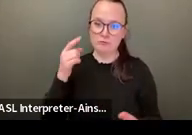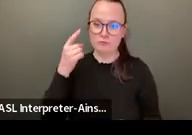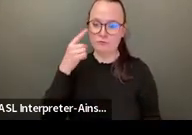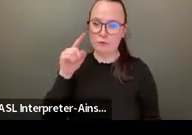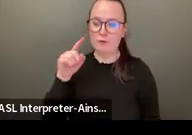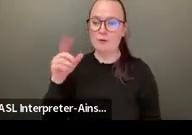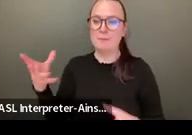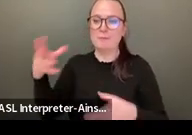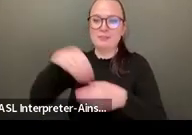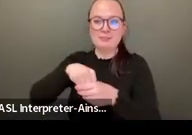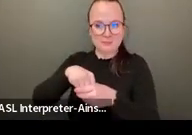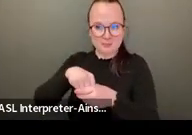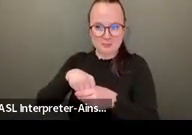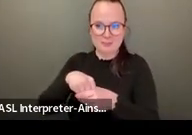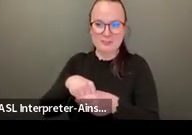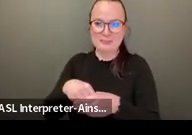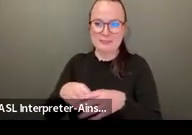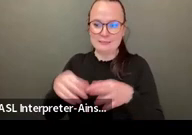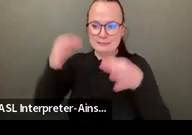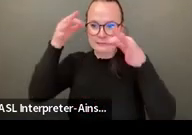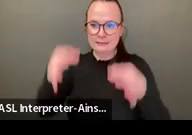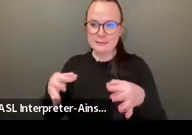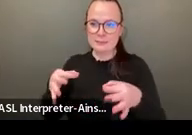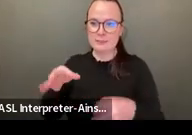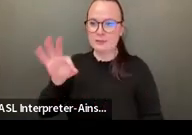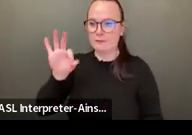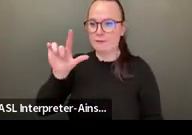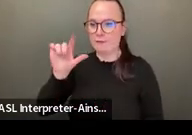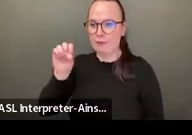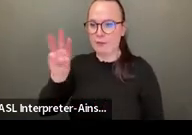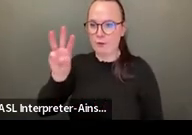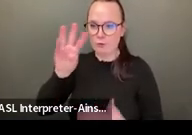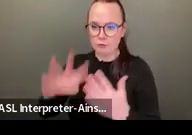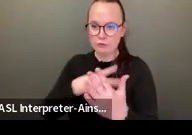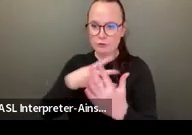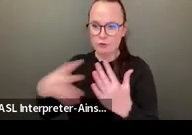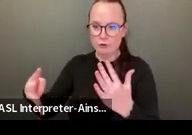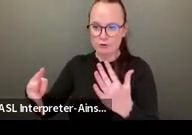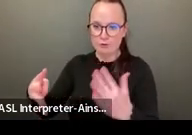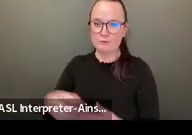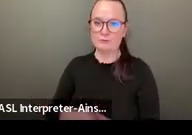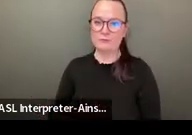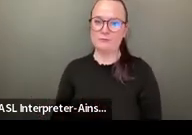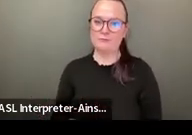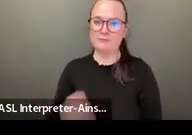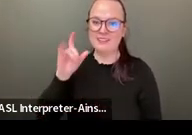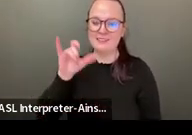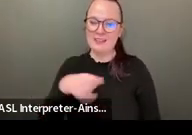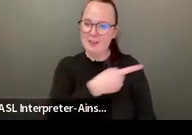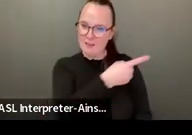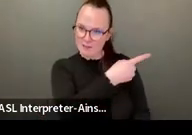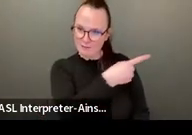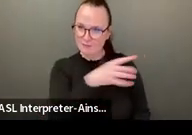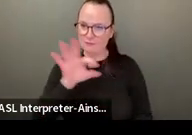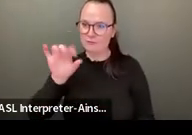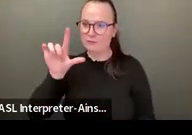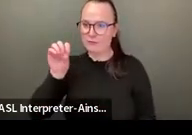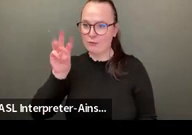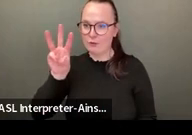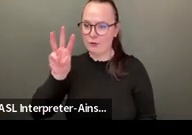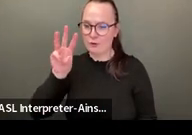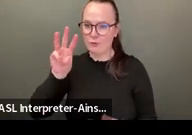participation, there we go, decision flowchart. Because this would be the flowchart that you would use to help